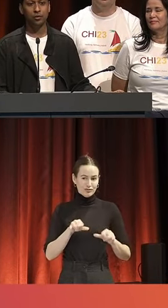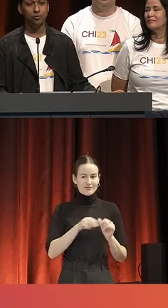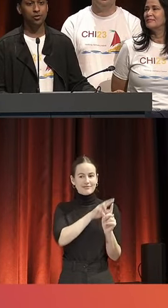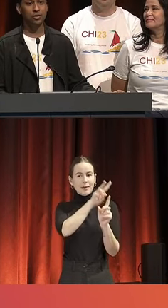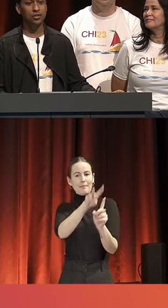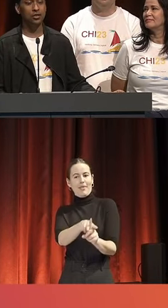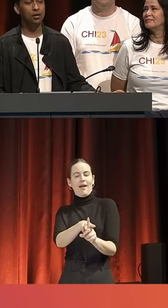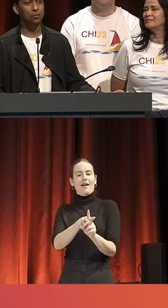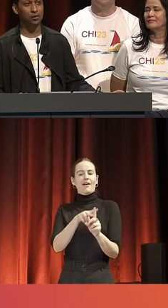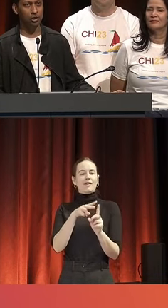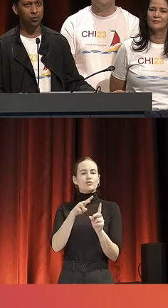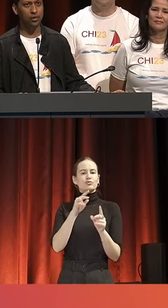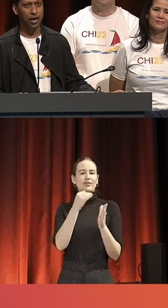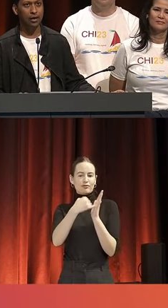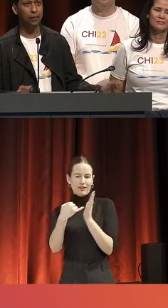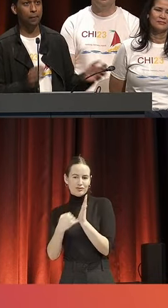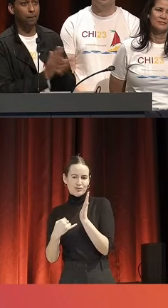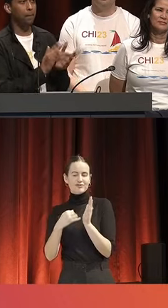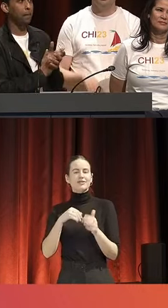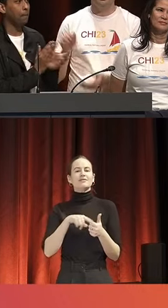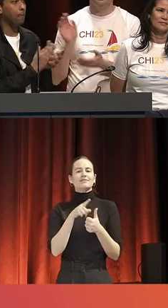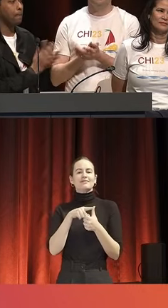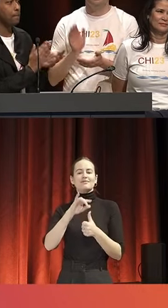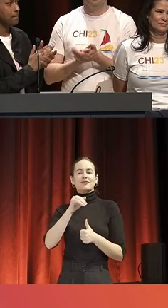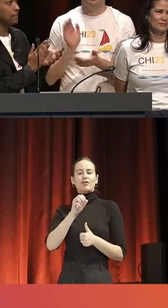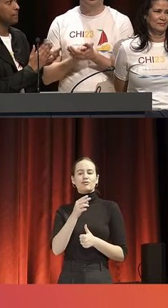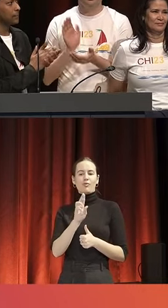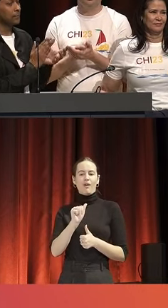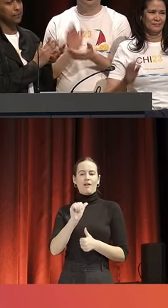vector illustrations, by Joshua Yang.